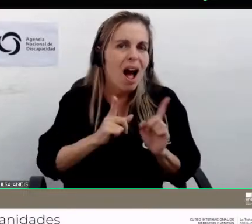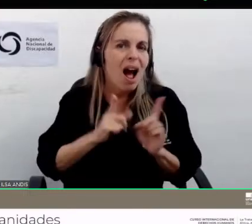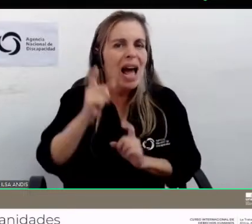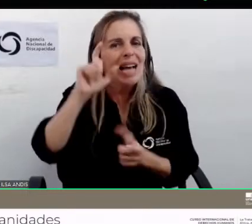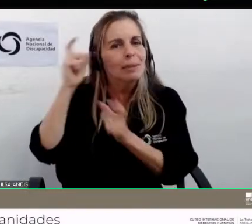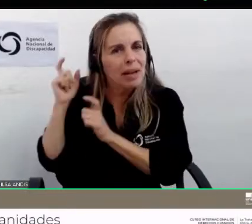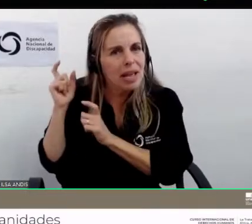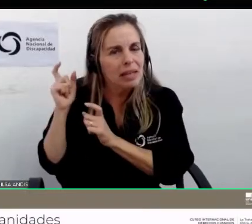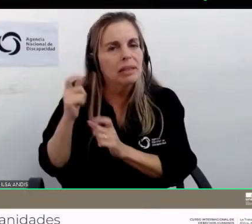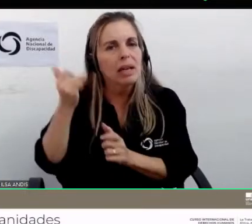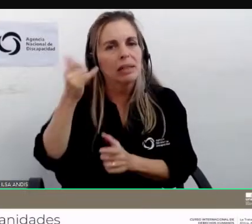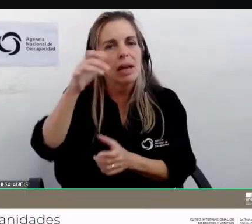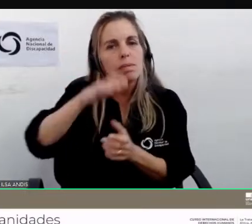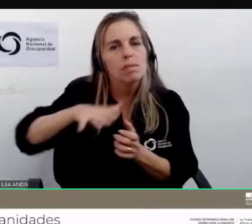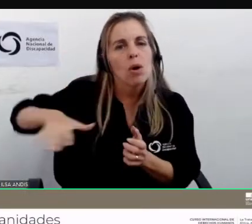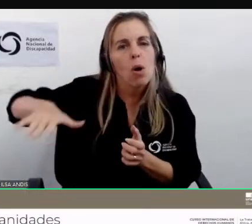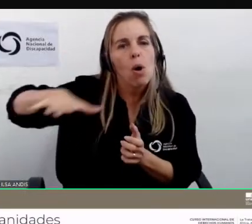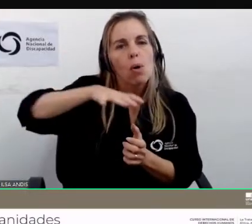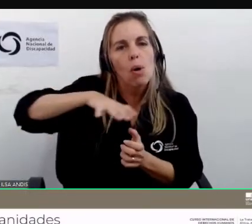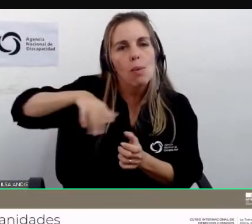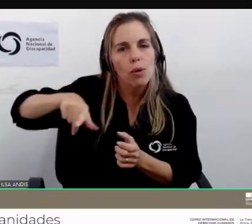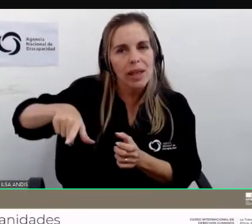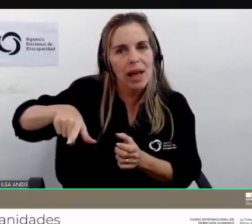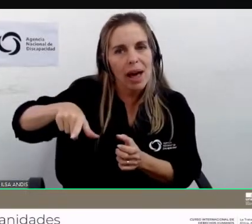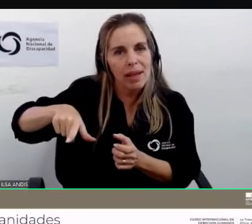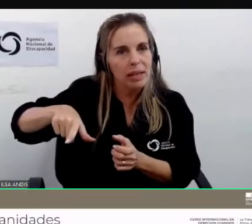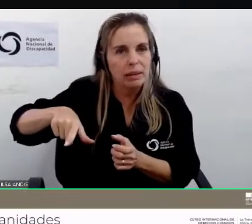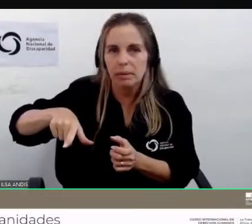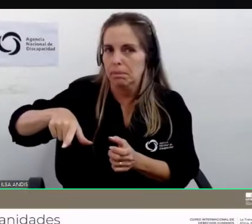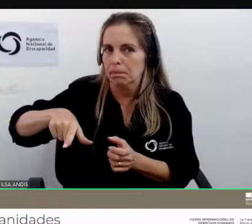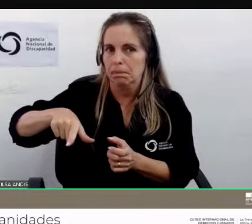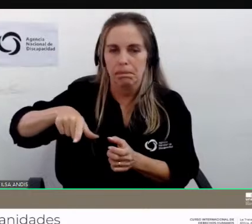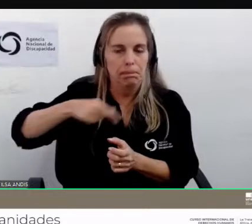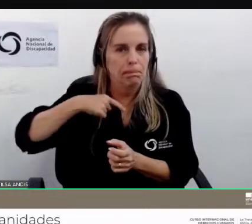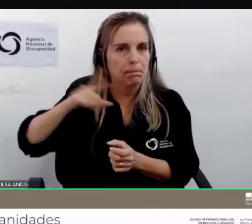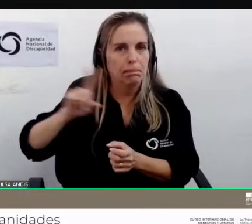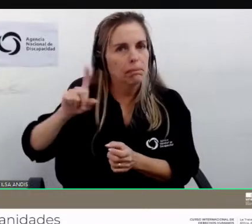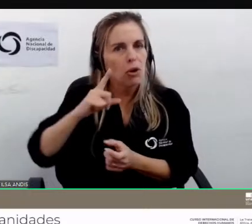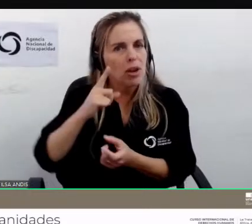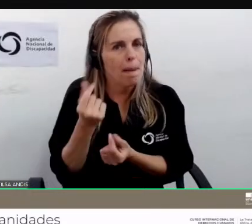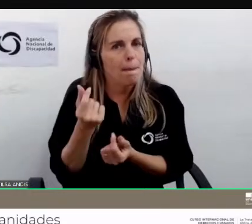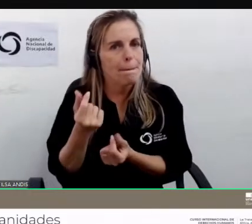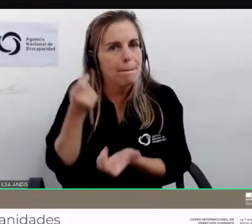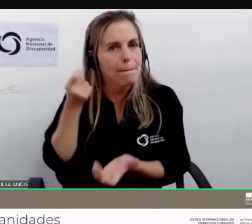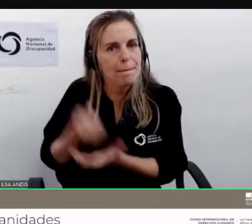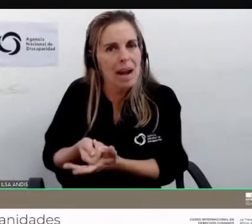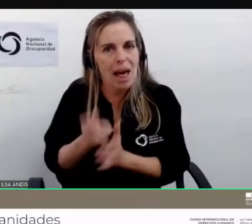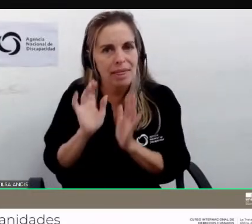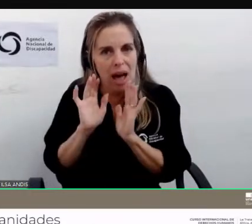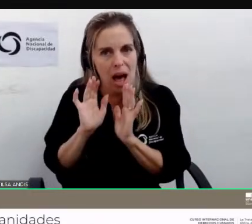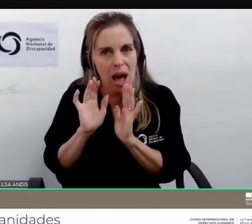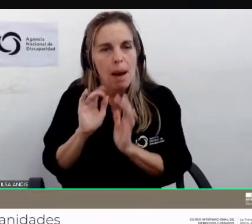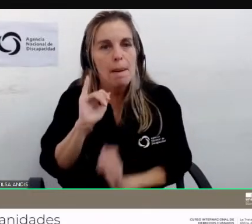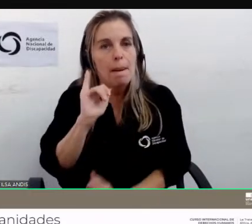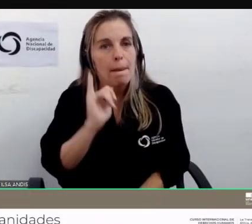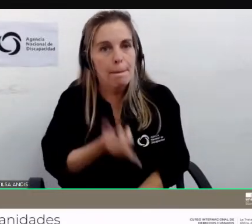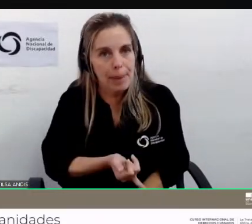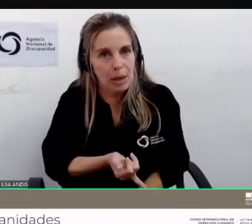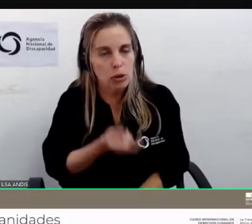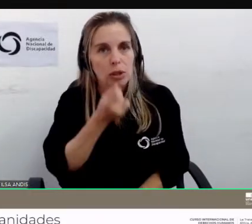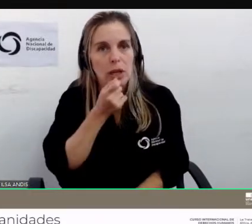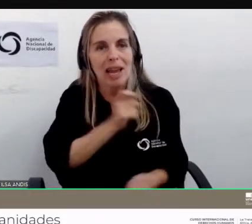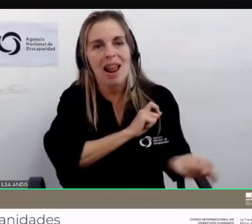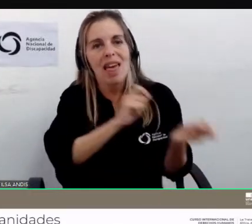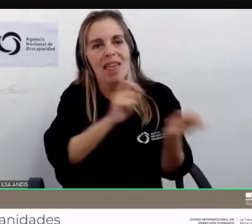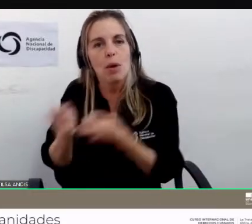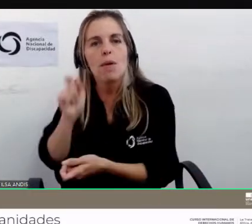I've been aware of cases in which there have been communities that do not want to be compensated as a community, but